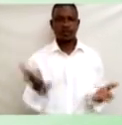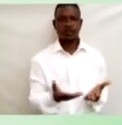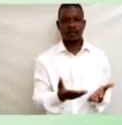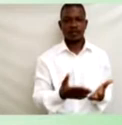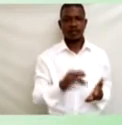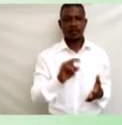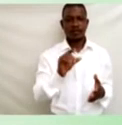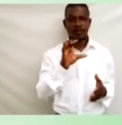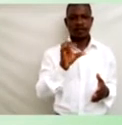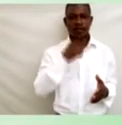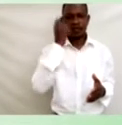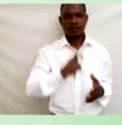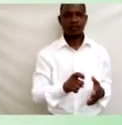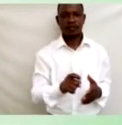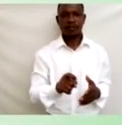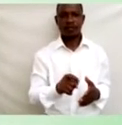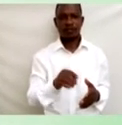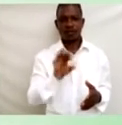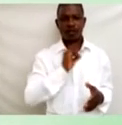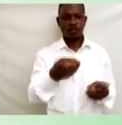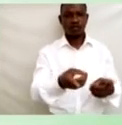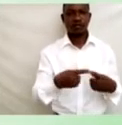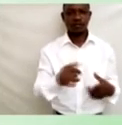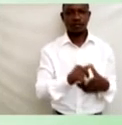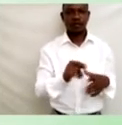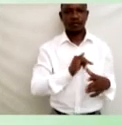Third is necessity.